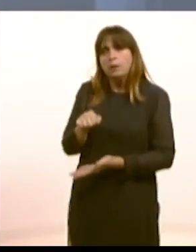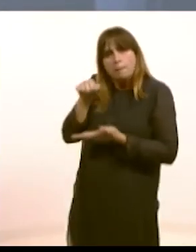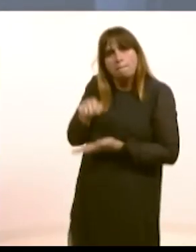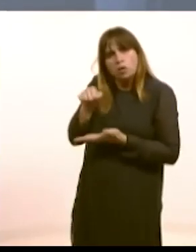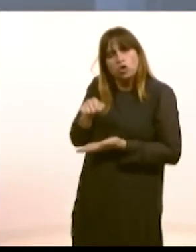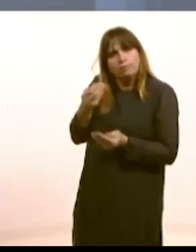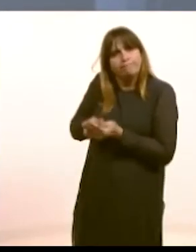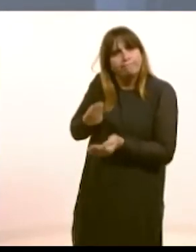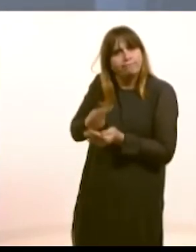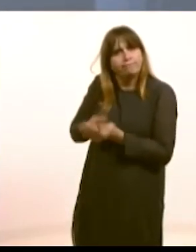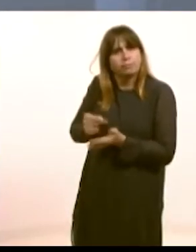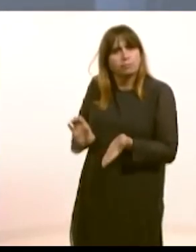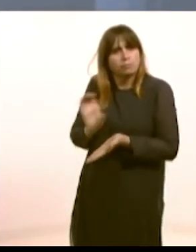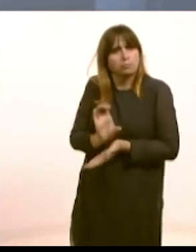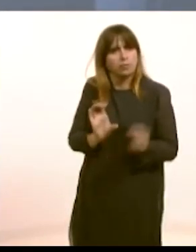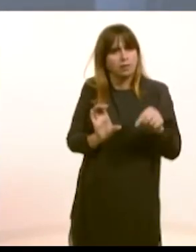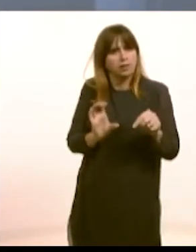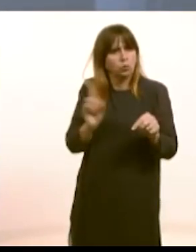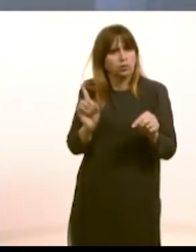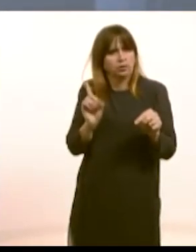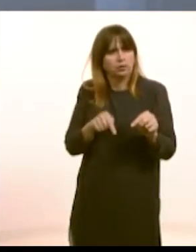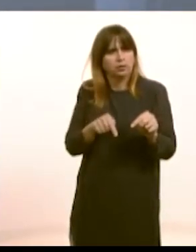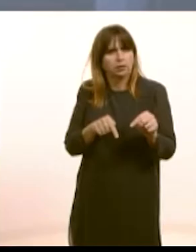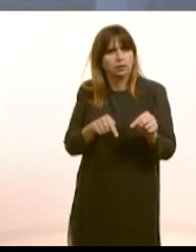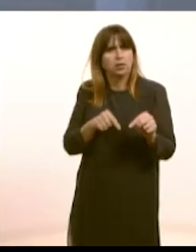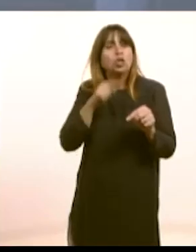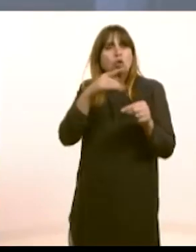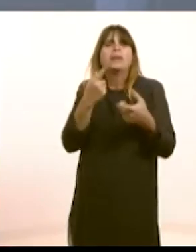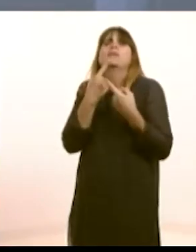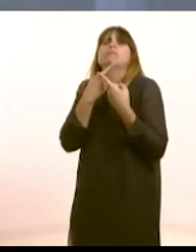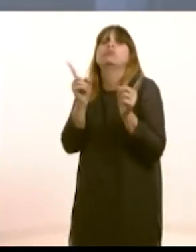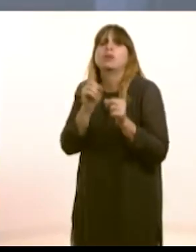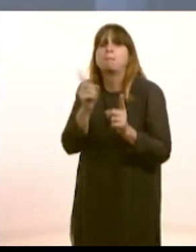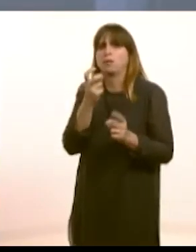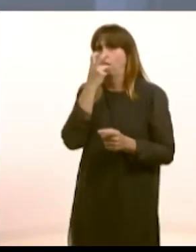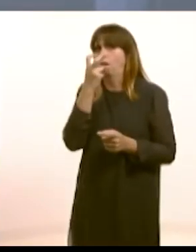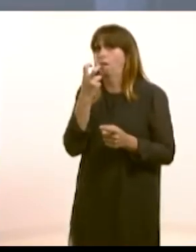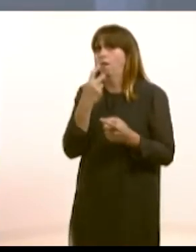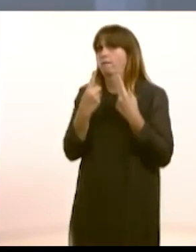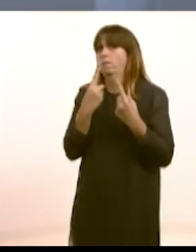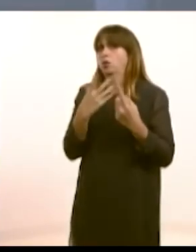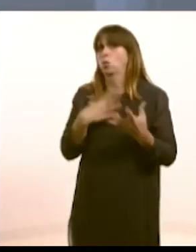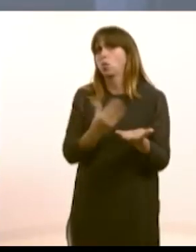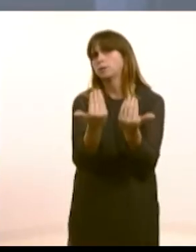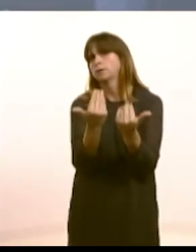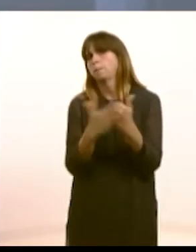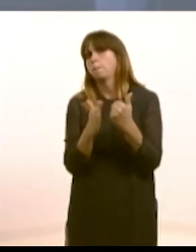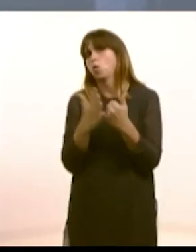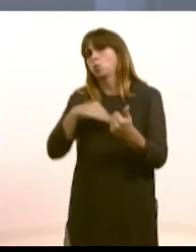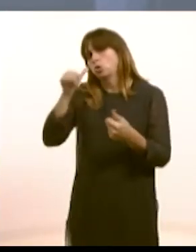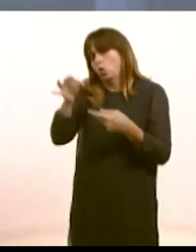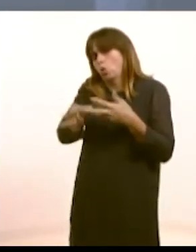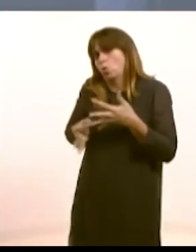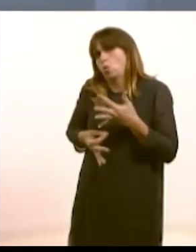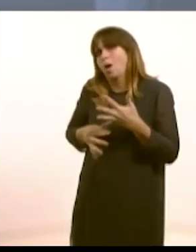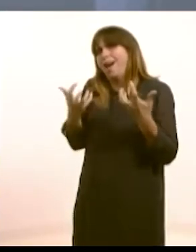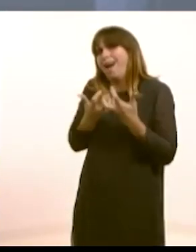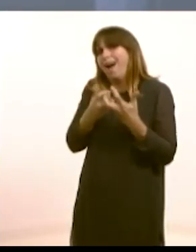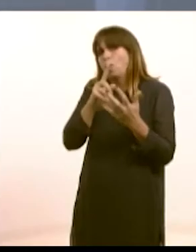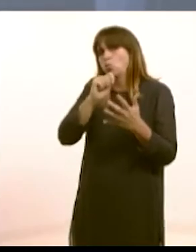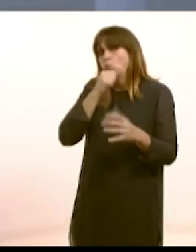have agreed? I appreciate there was a statement issued yesterday, but there wasn't a lot in that statement, First Minister. So what budget lines are agreed to take this policy